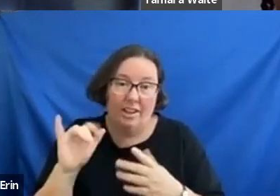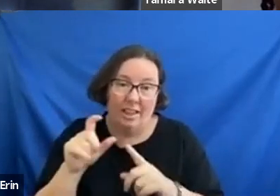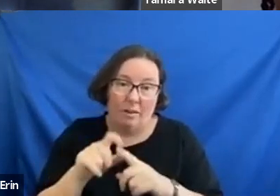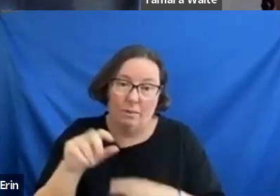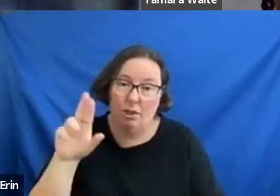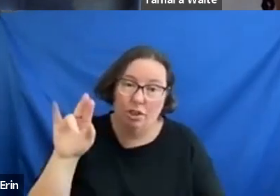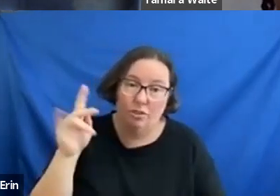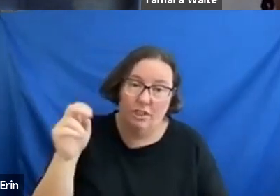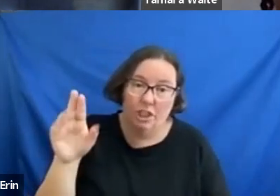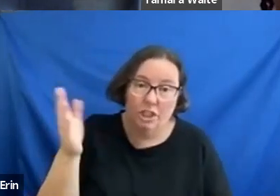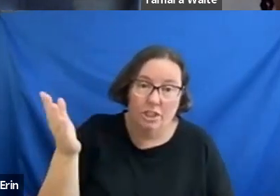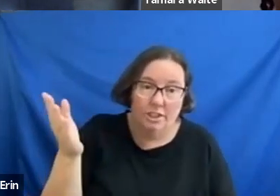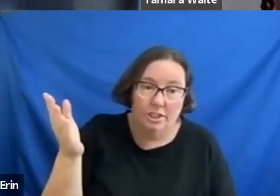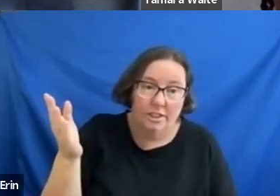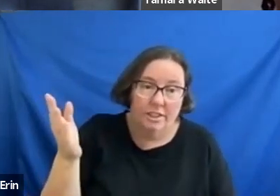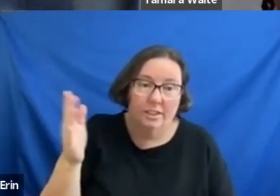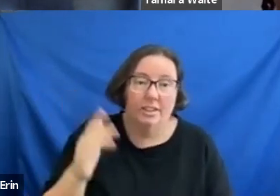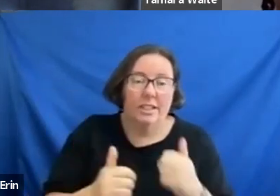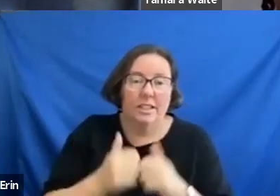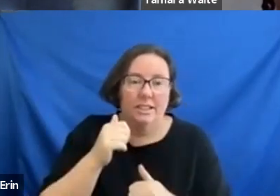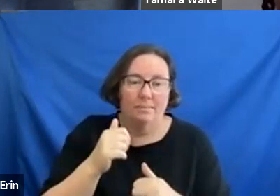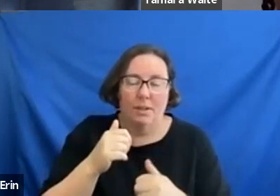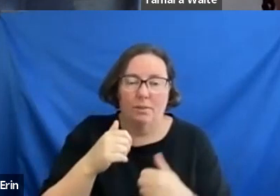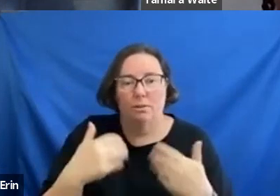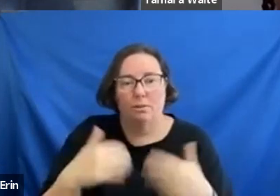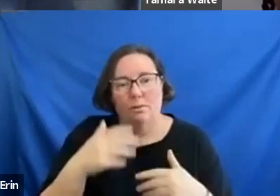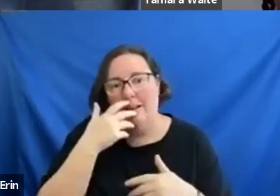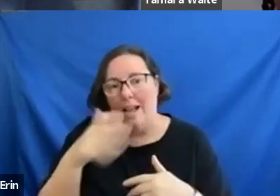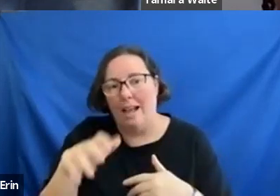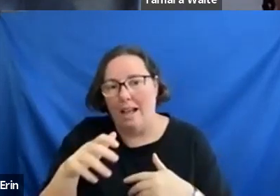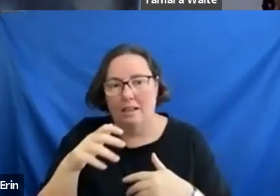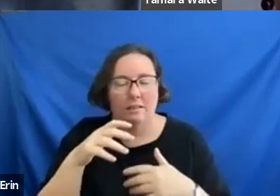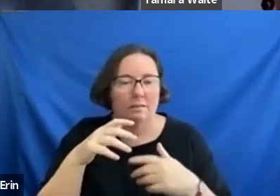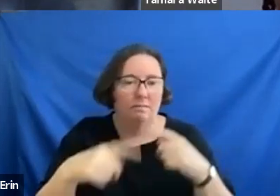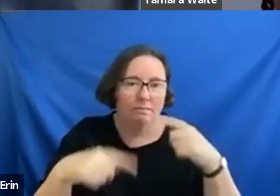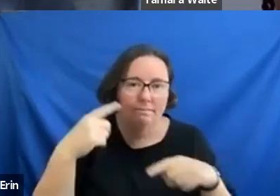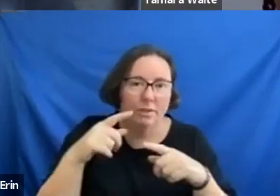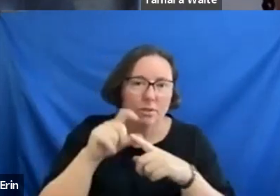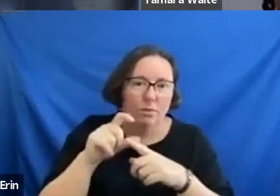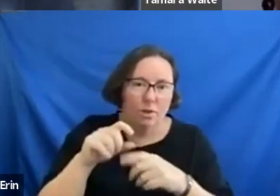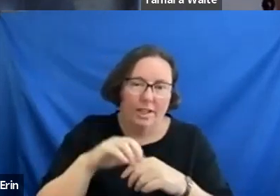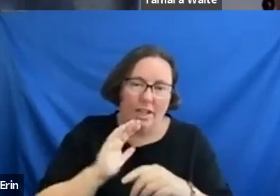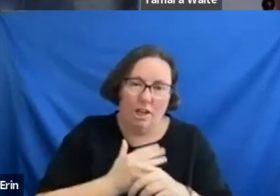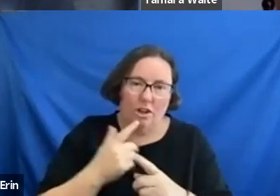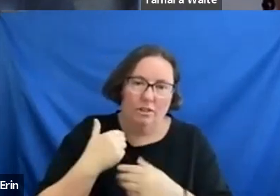rigor is the most combustible word in our charge.